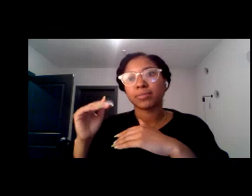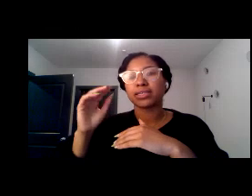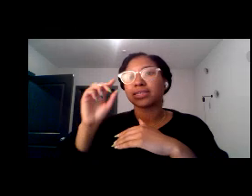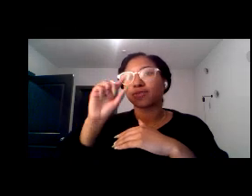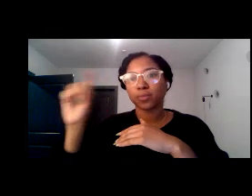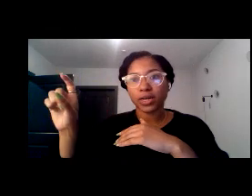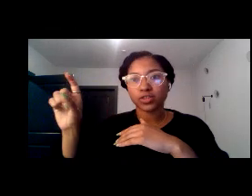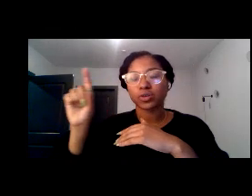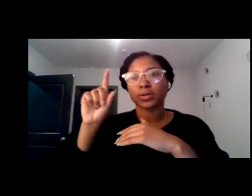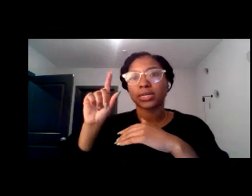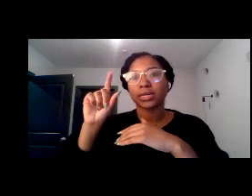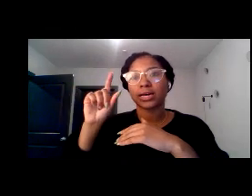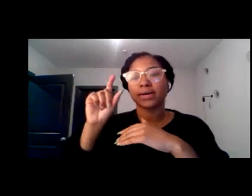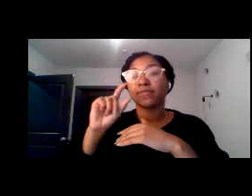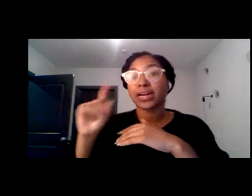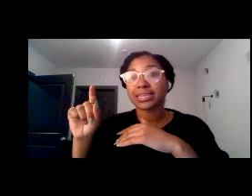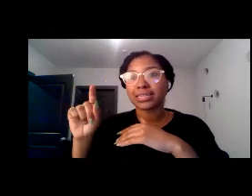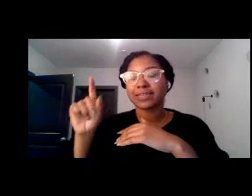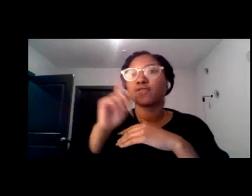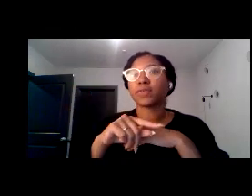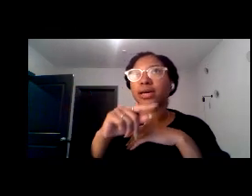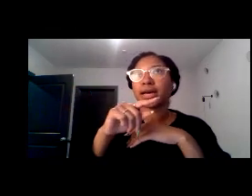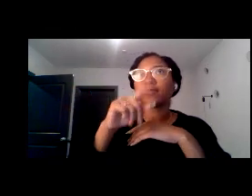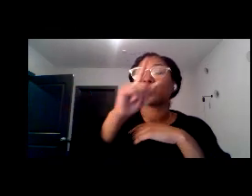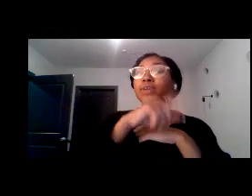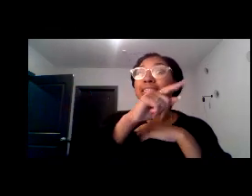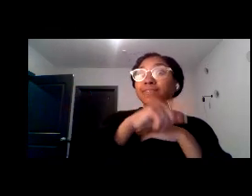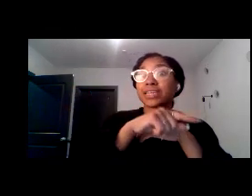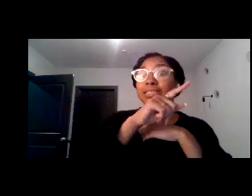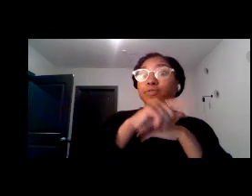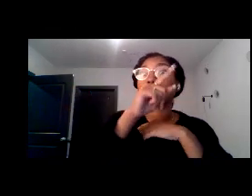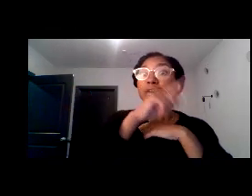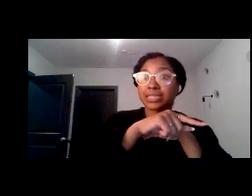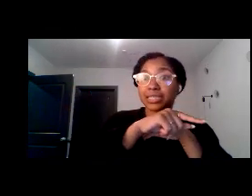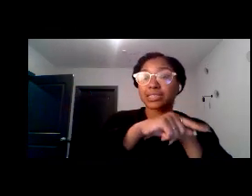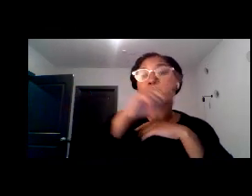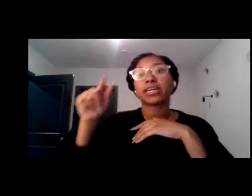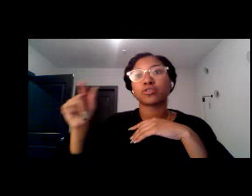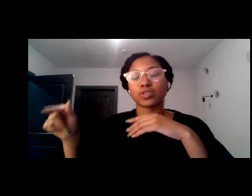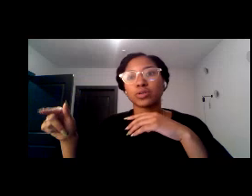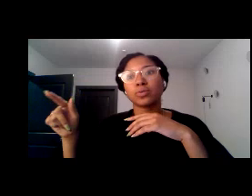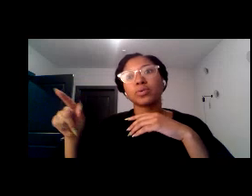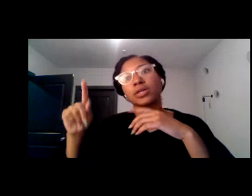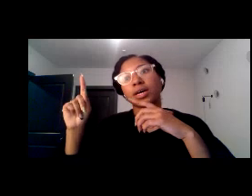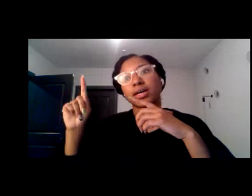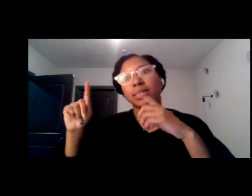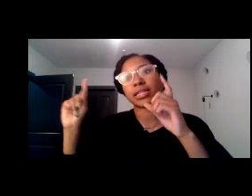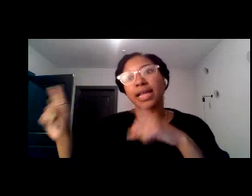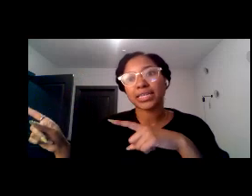had several monitoring findings, if we've identified several findings prior to